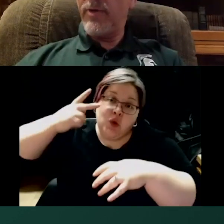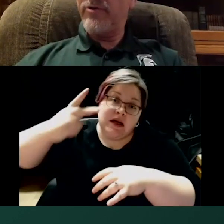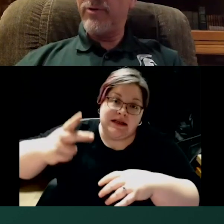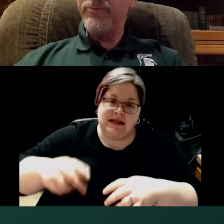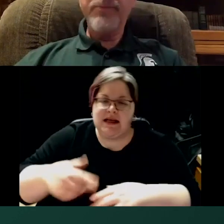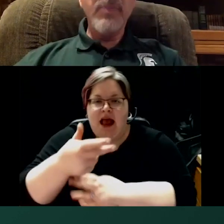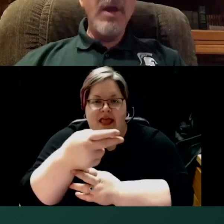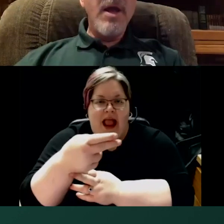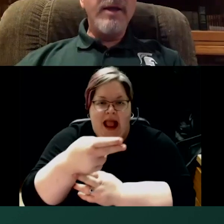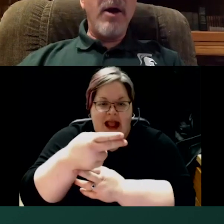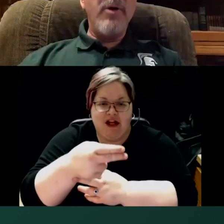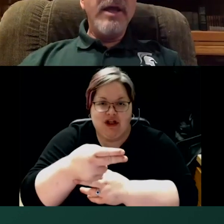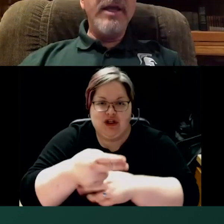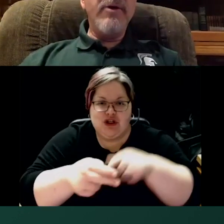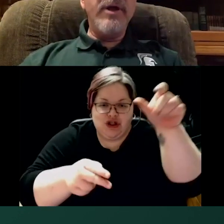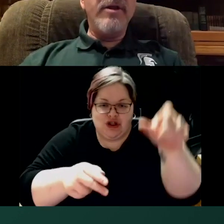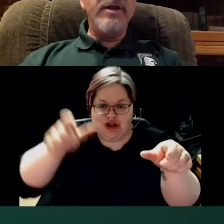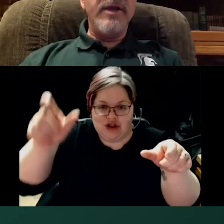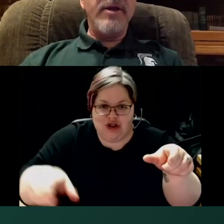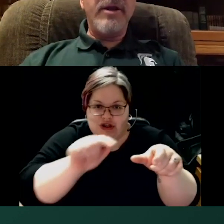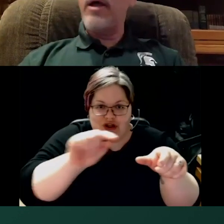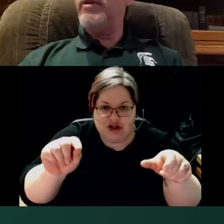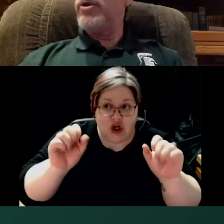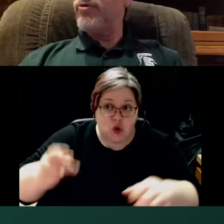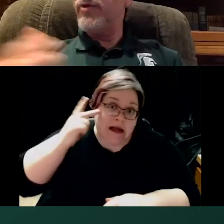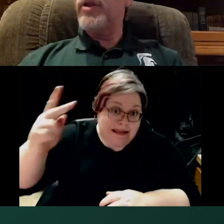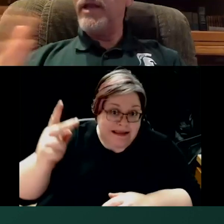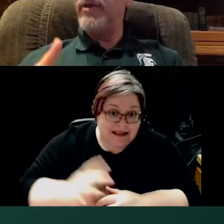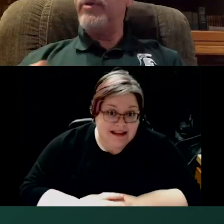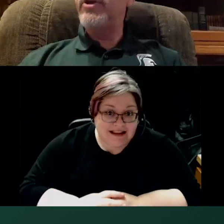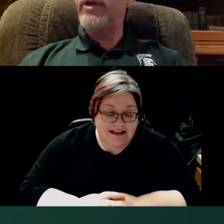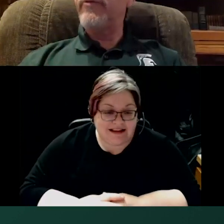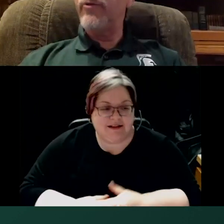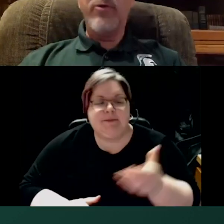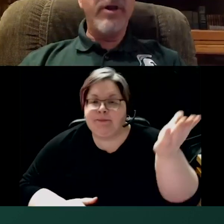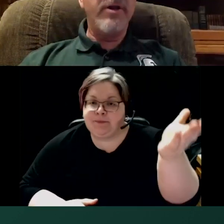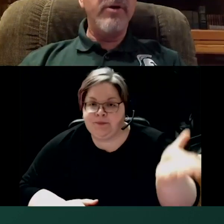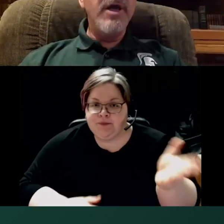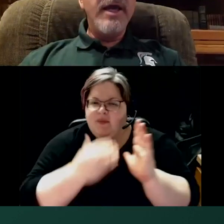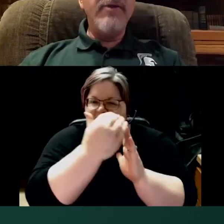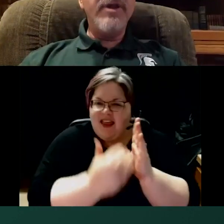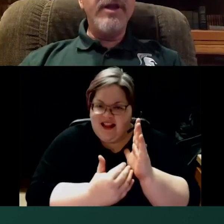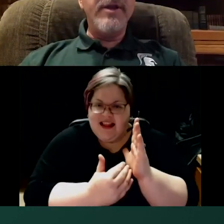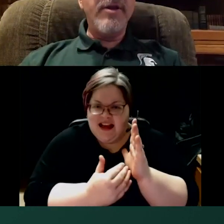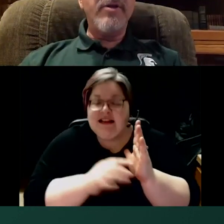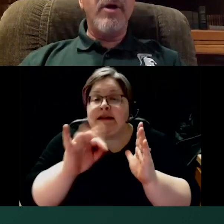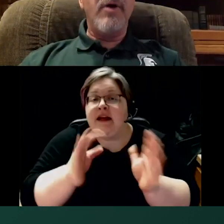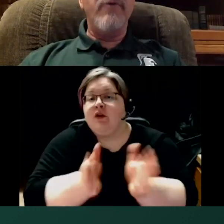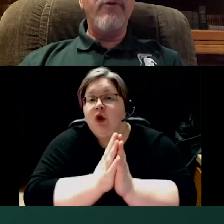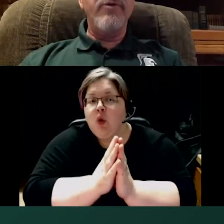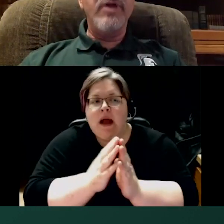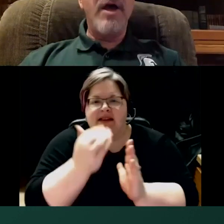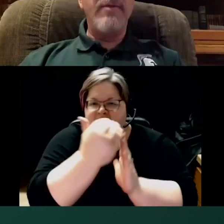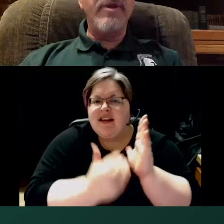right direction. Now, here is a list, and I'll include this in the material if you request it. Here is a list